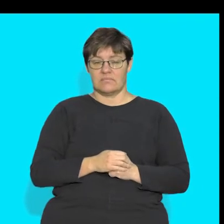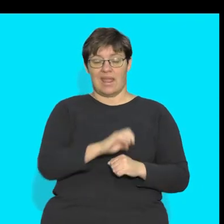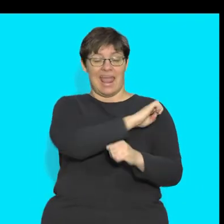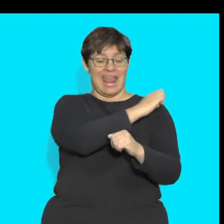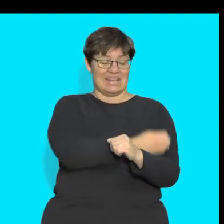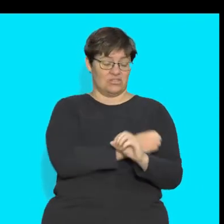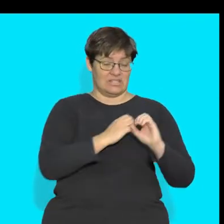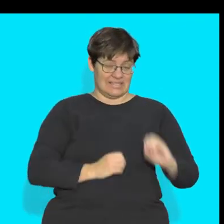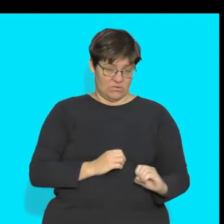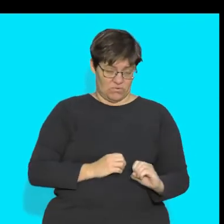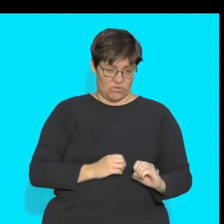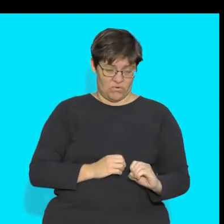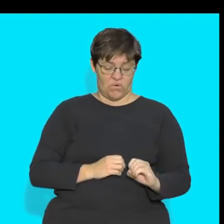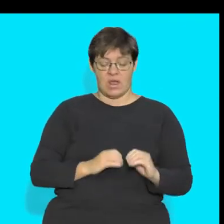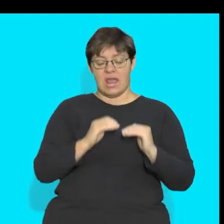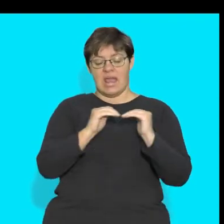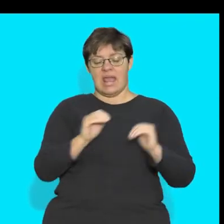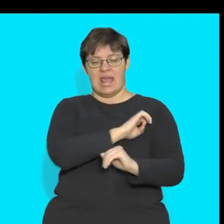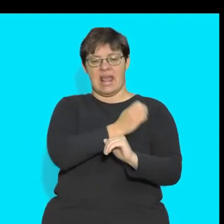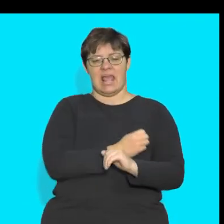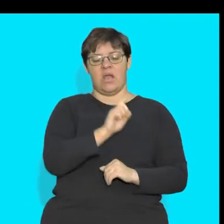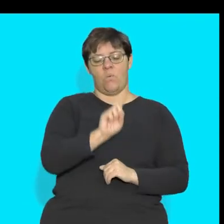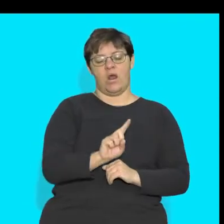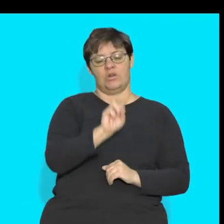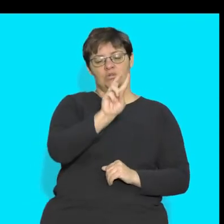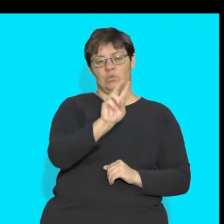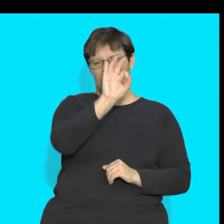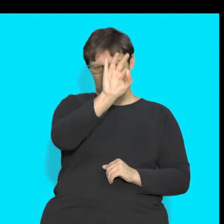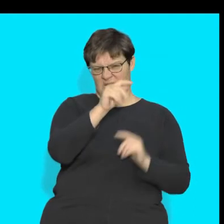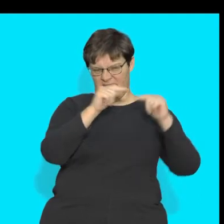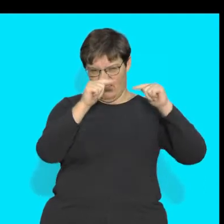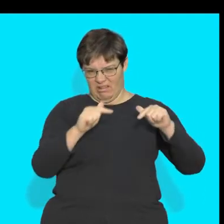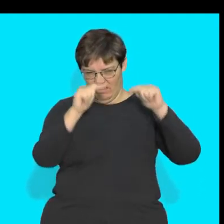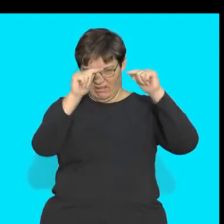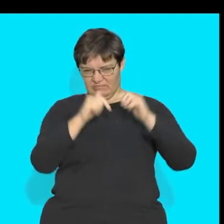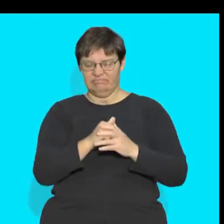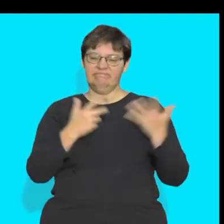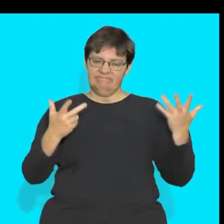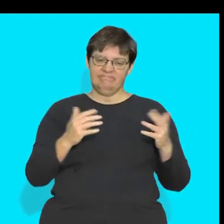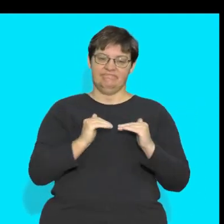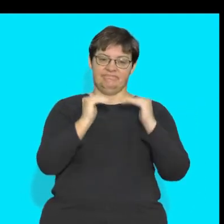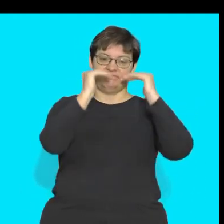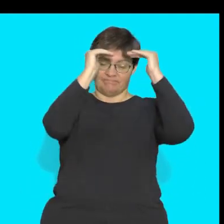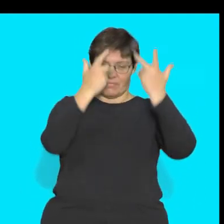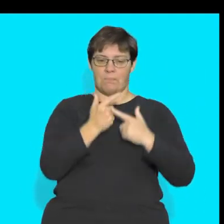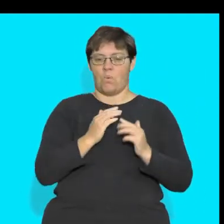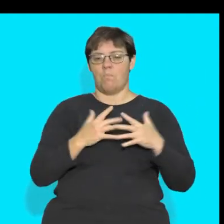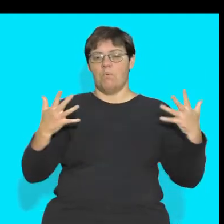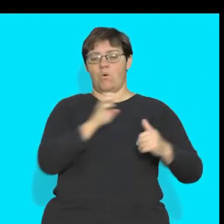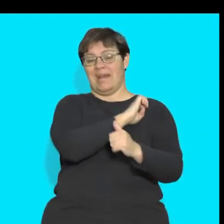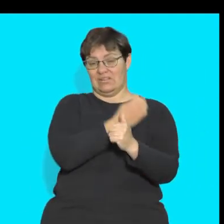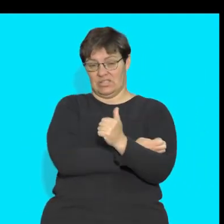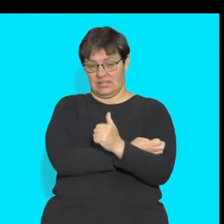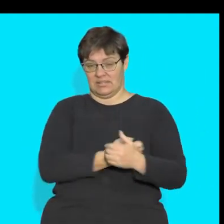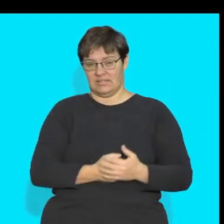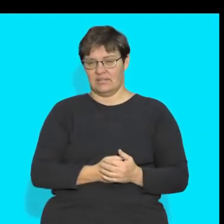zero energy state. Then we've got energy level 1, 2, and 3. The higher the number, the more energy it has. And